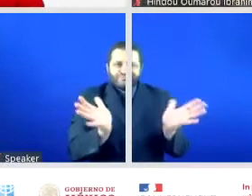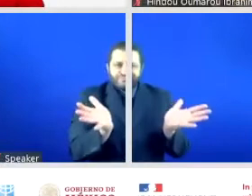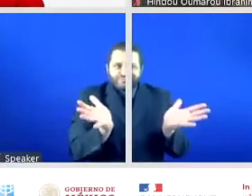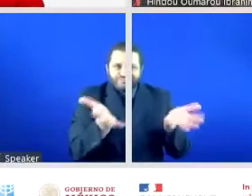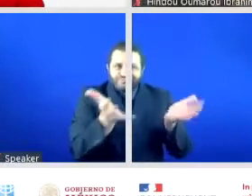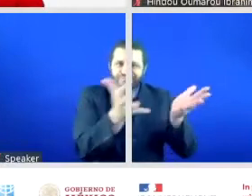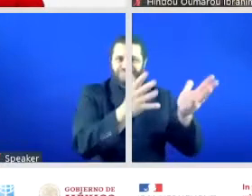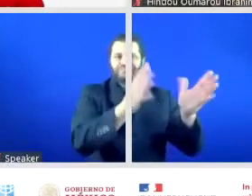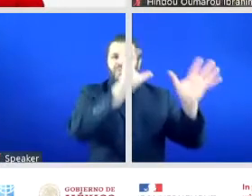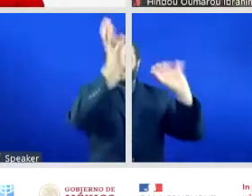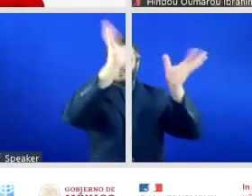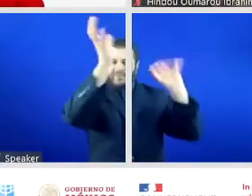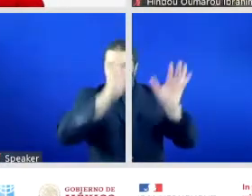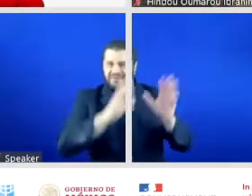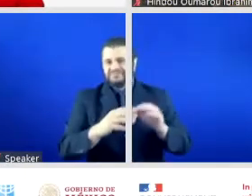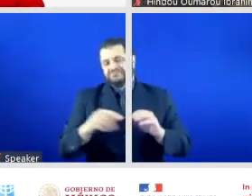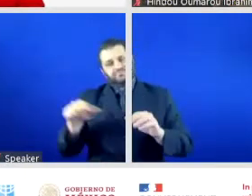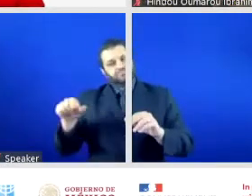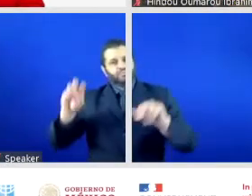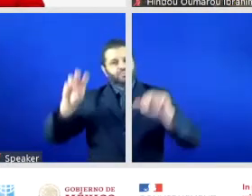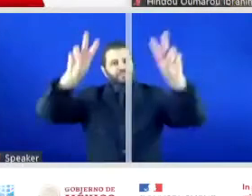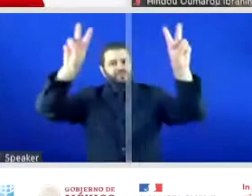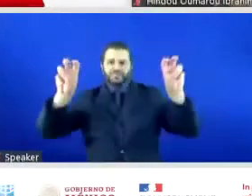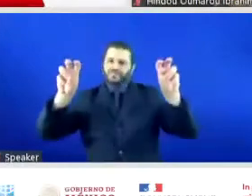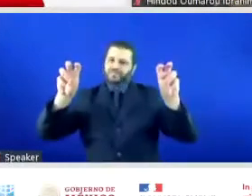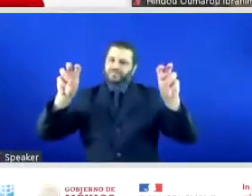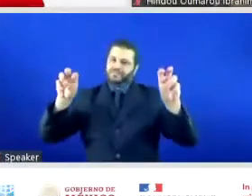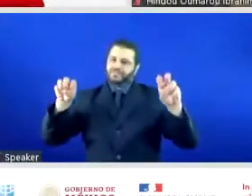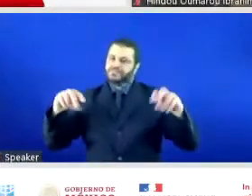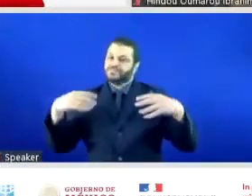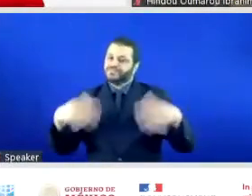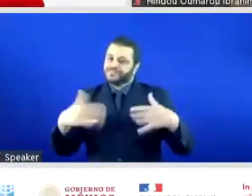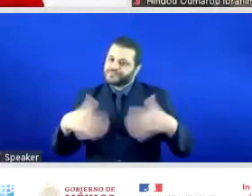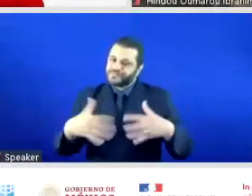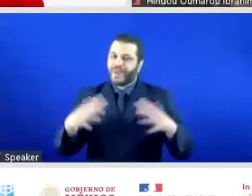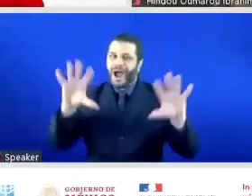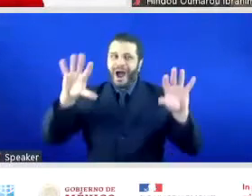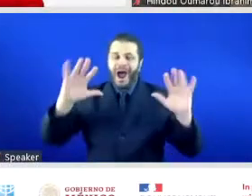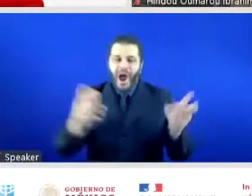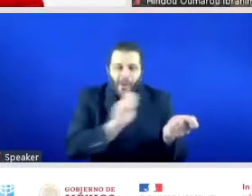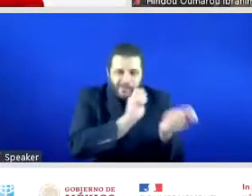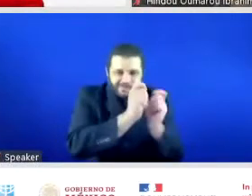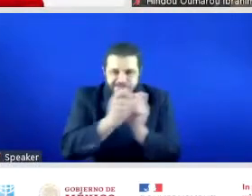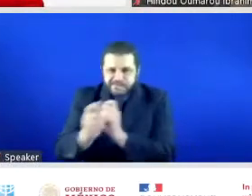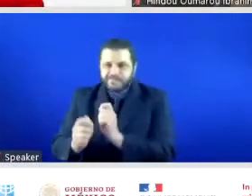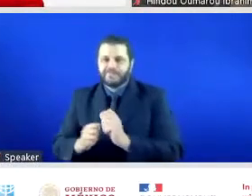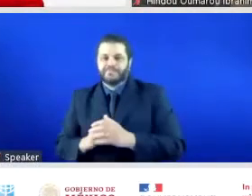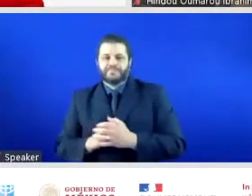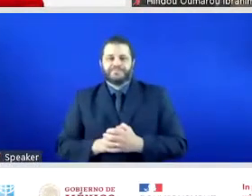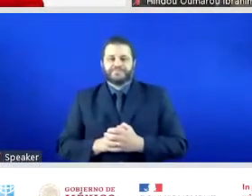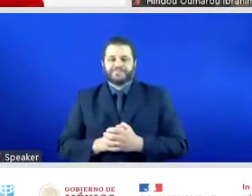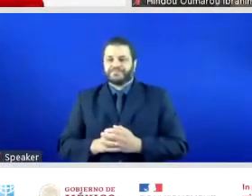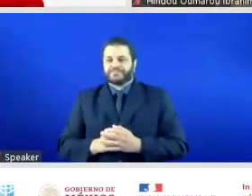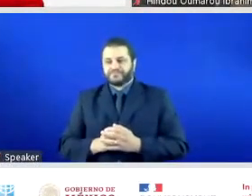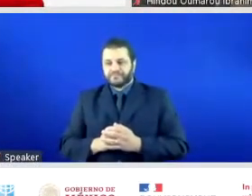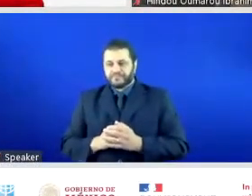and social coherence. And that was the answer that we felt back then. We were much younger, of